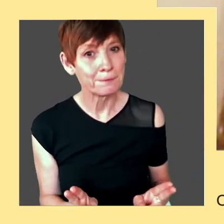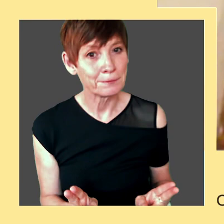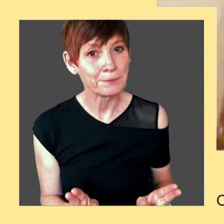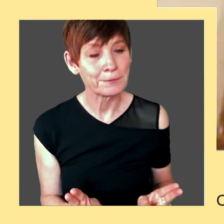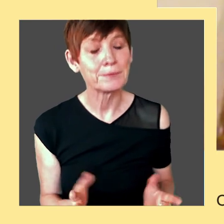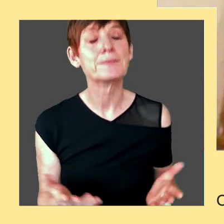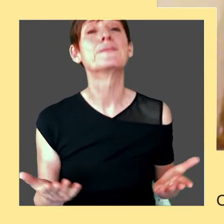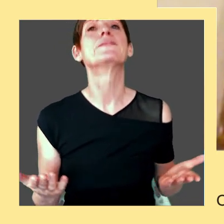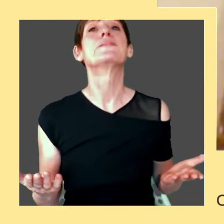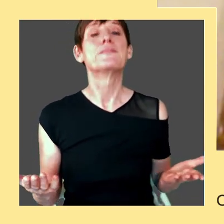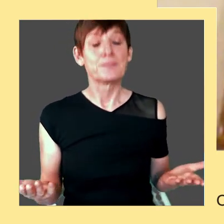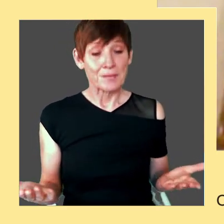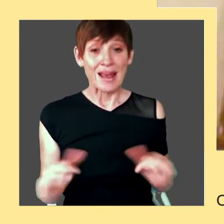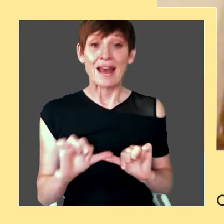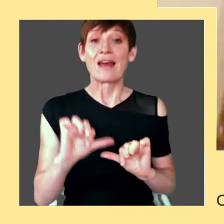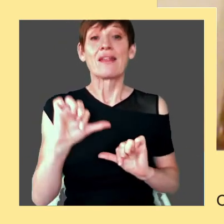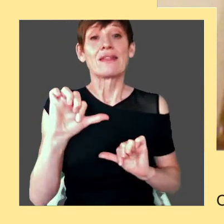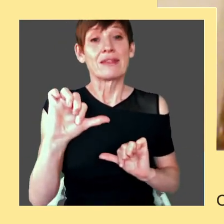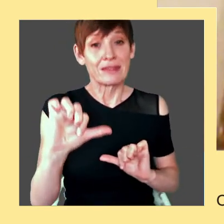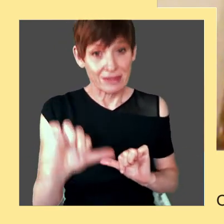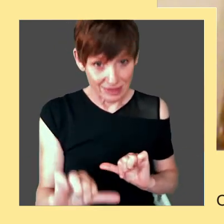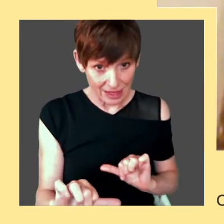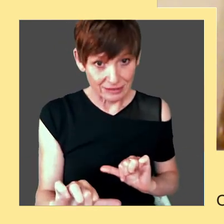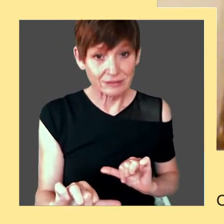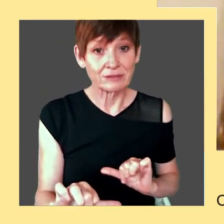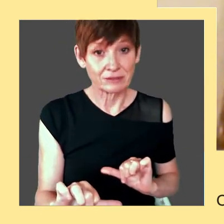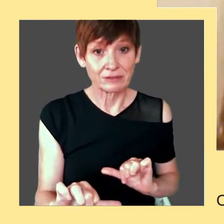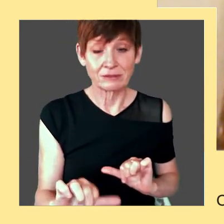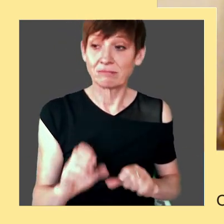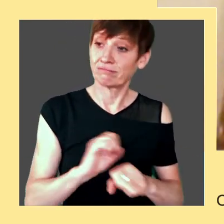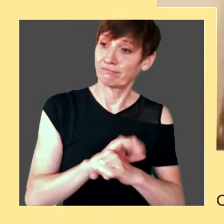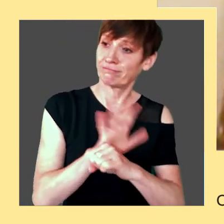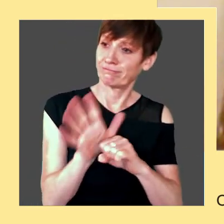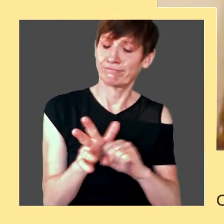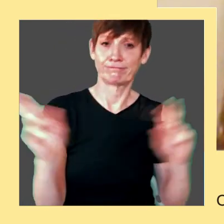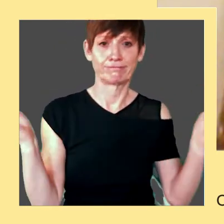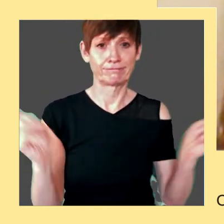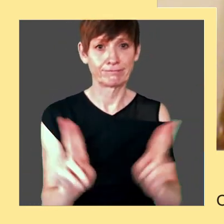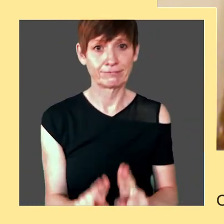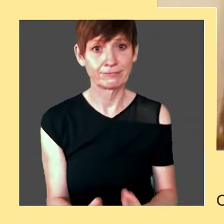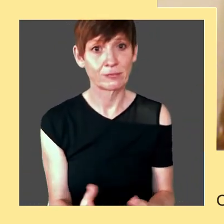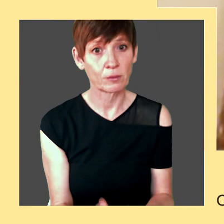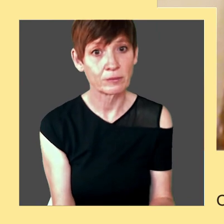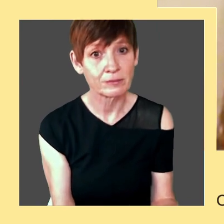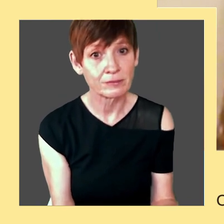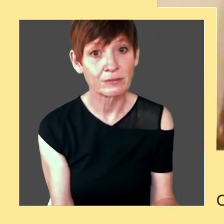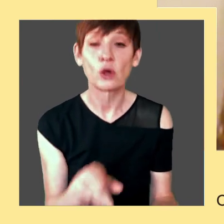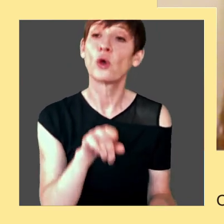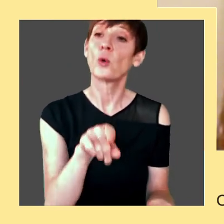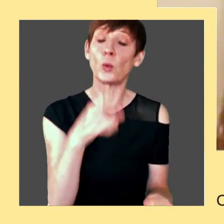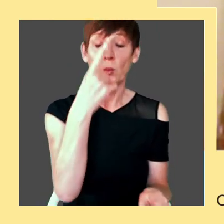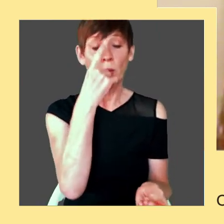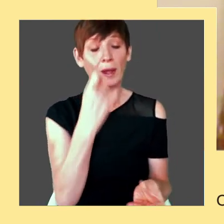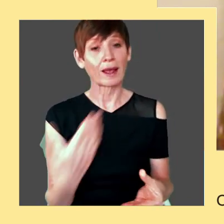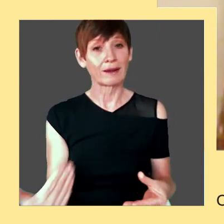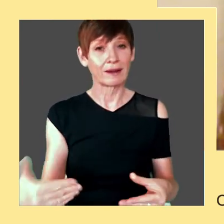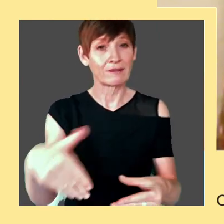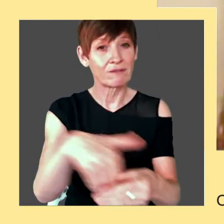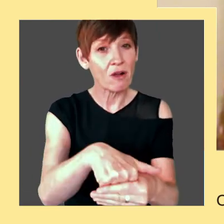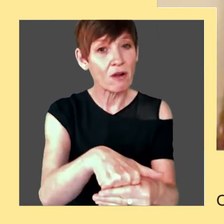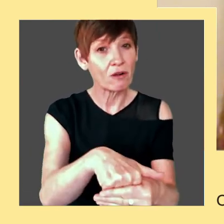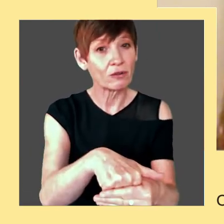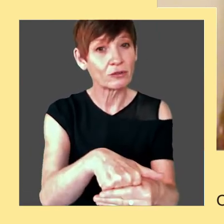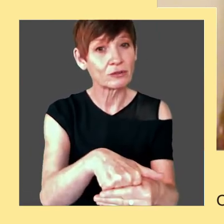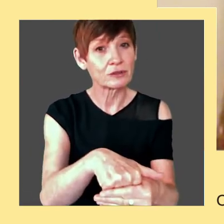when hopefully this pandemic finish, then you start being involved. And